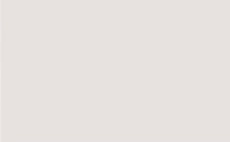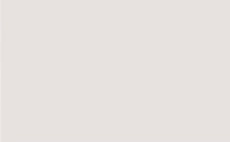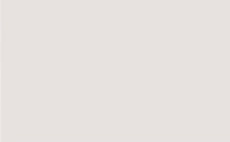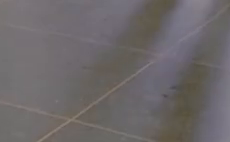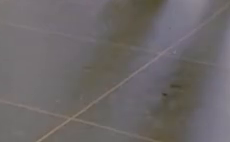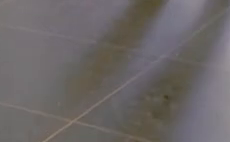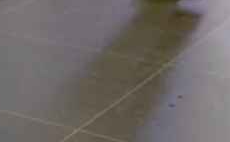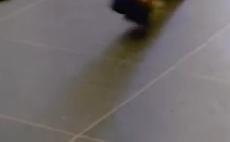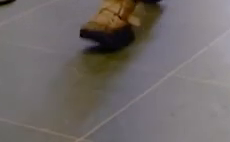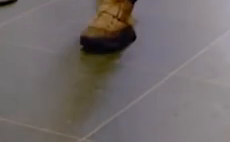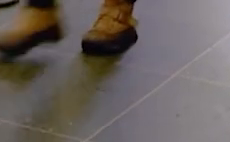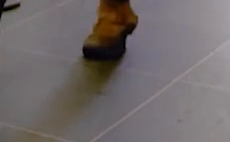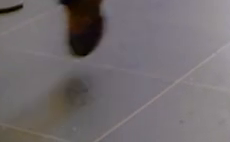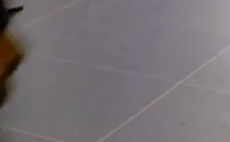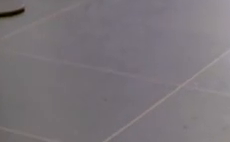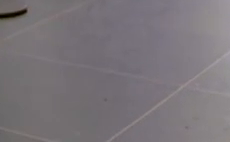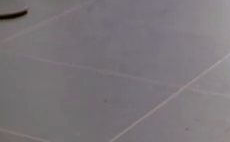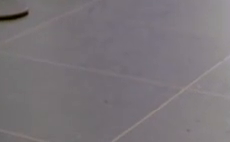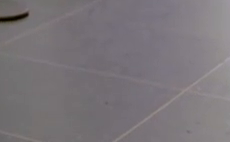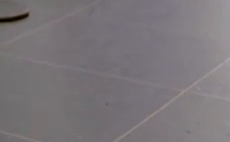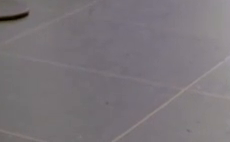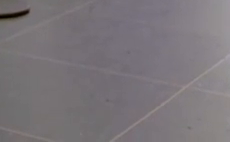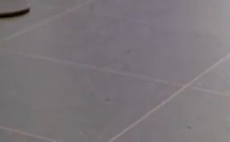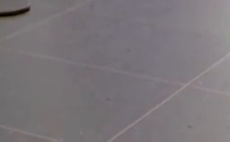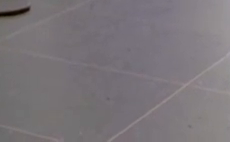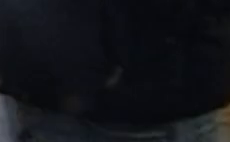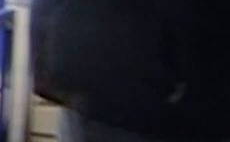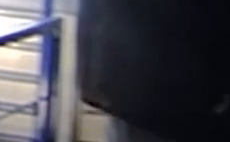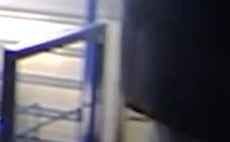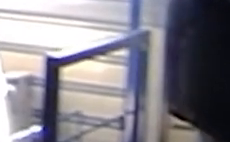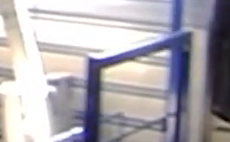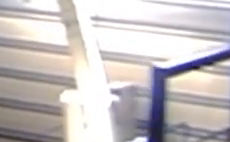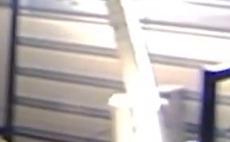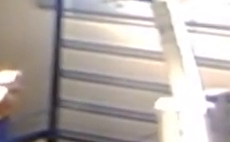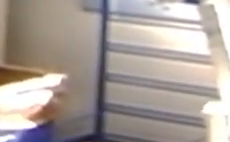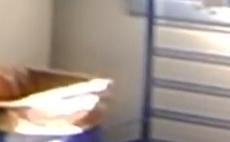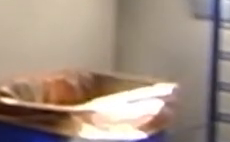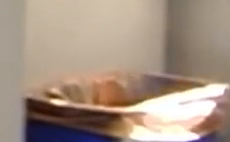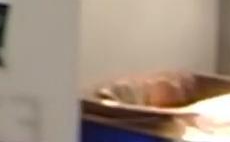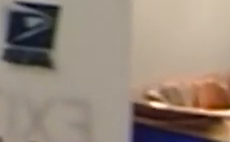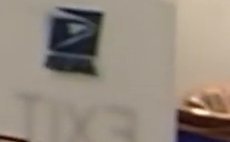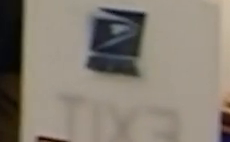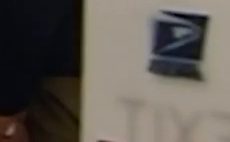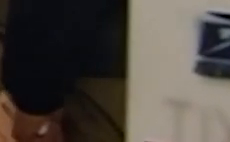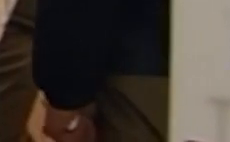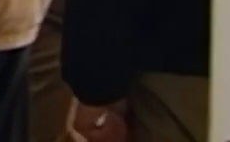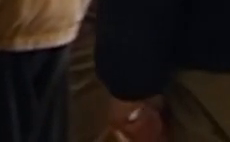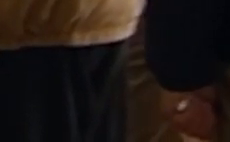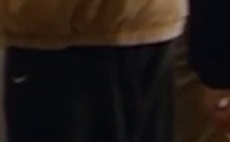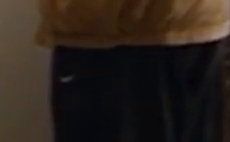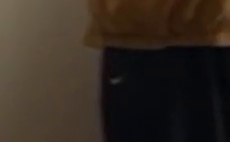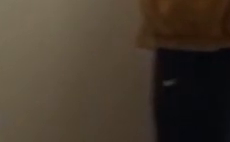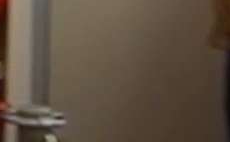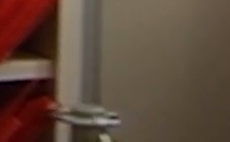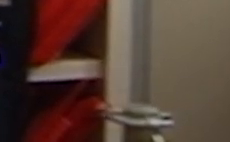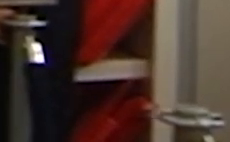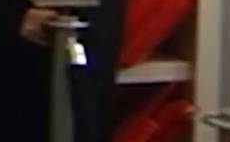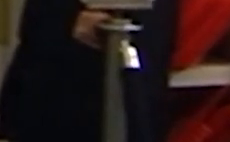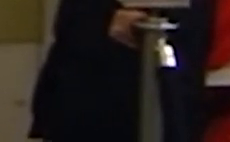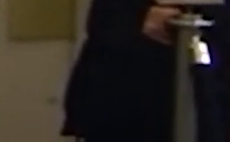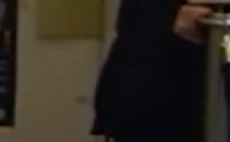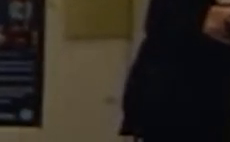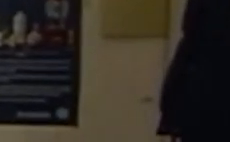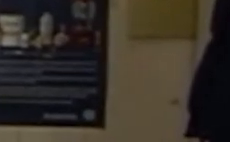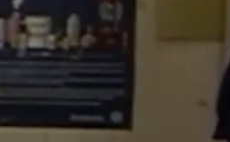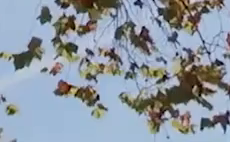We understand their frustration about waiting in lines, the short staffing. We want to be the best. We've always strived to be the